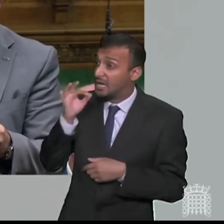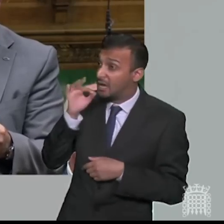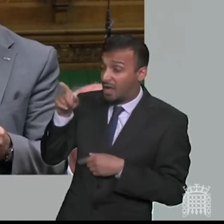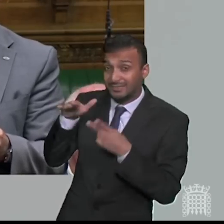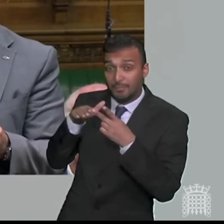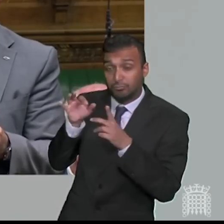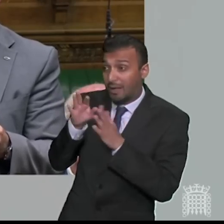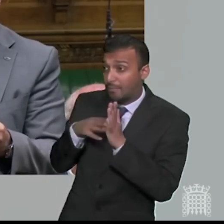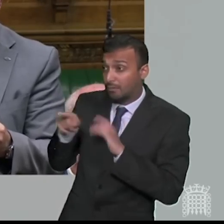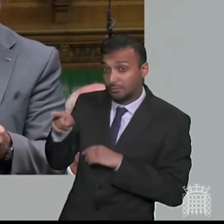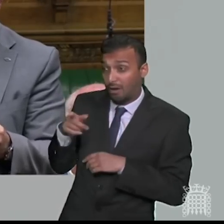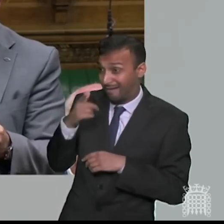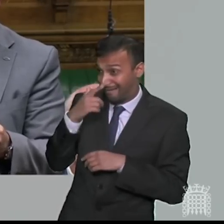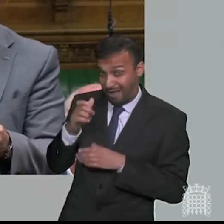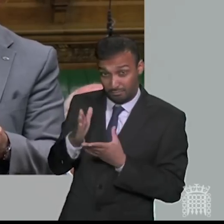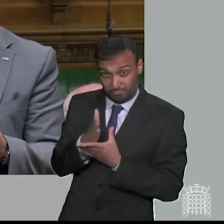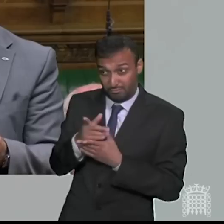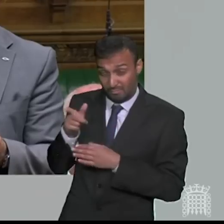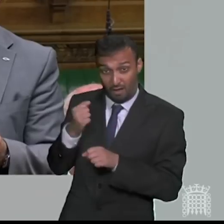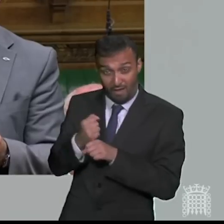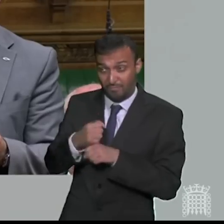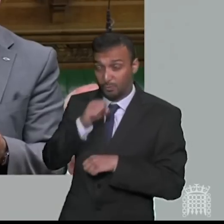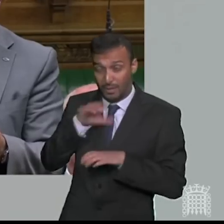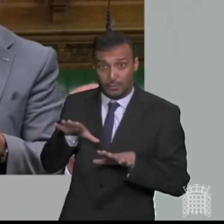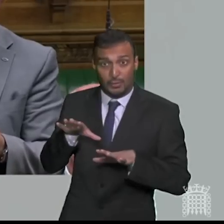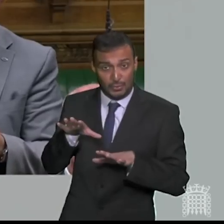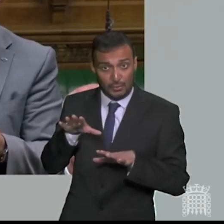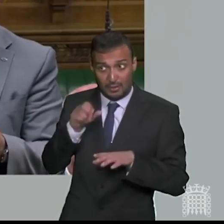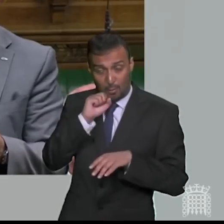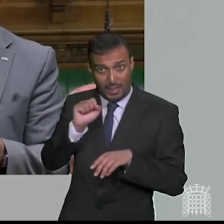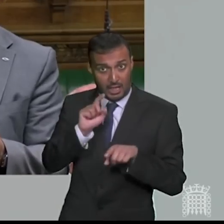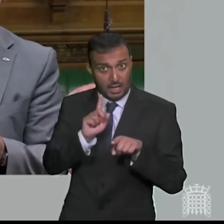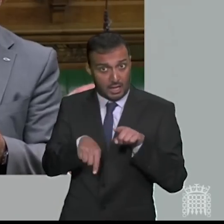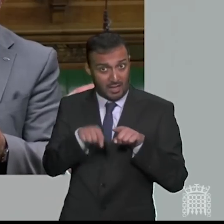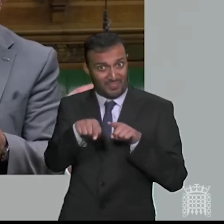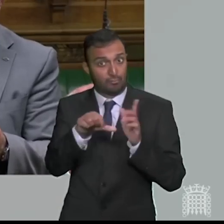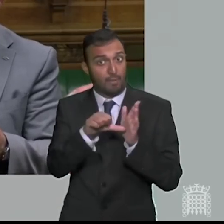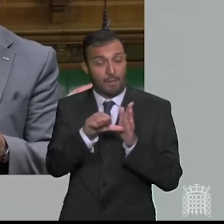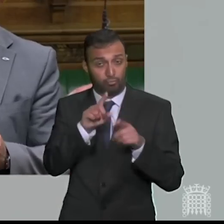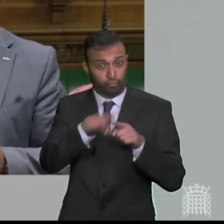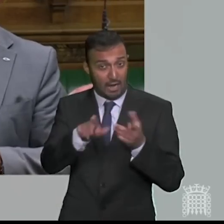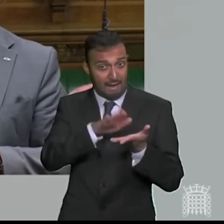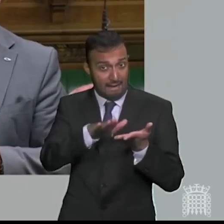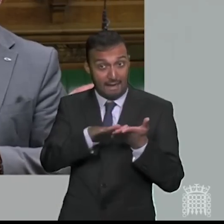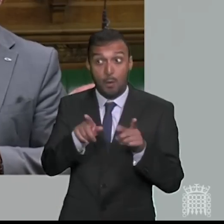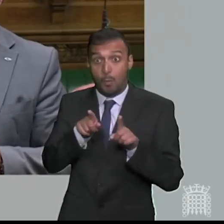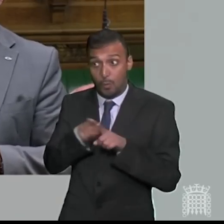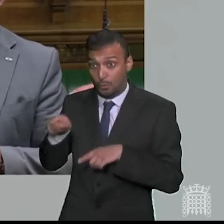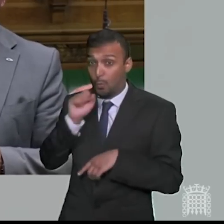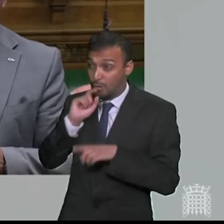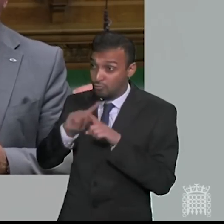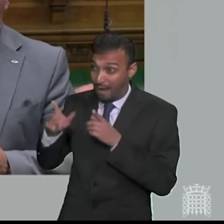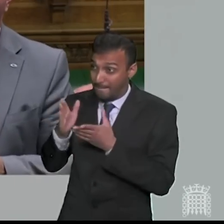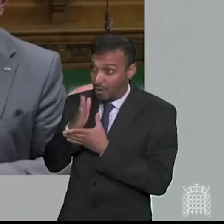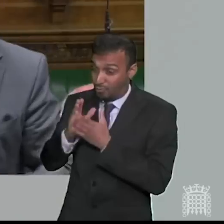of the Government to engage on this issue and to ensure that public services get what they need to continue delivering for